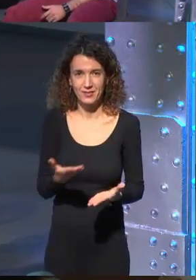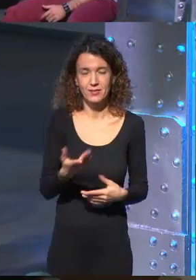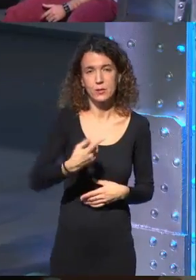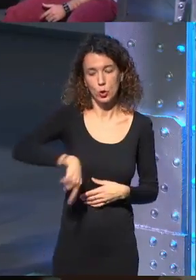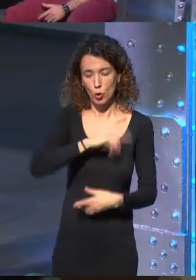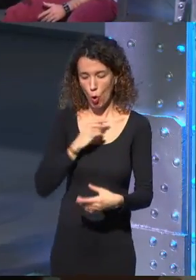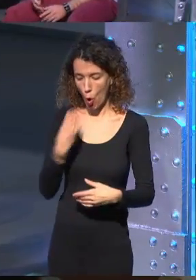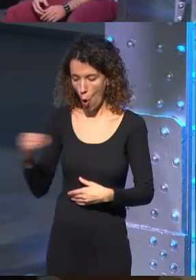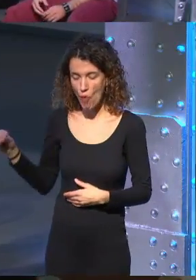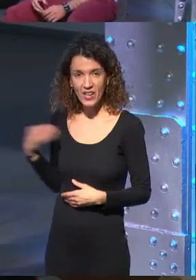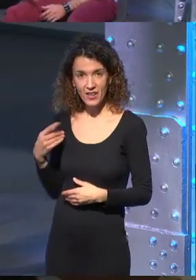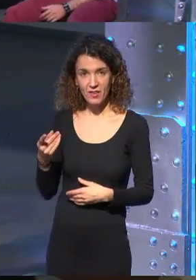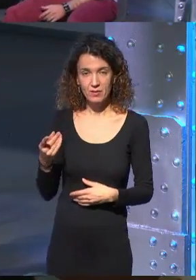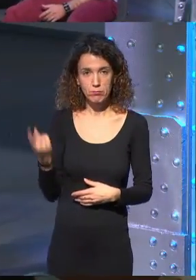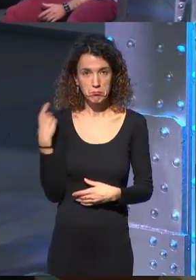valid communicators